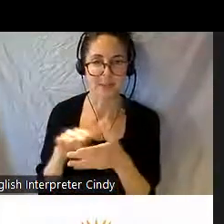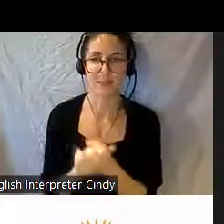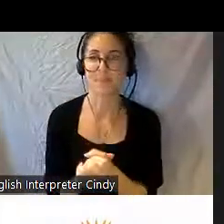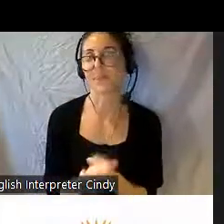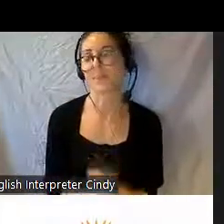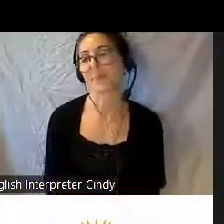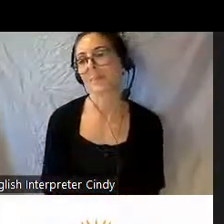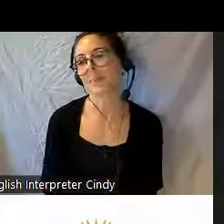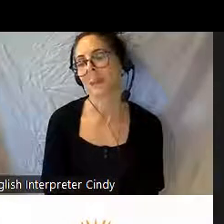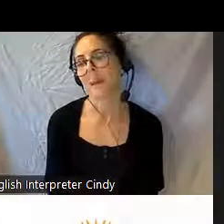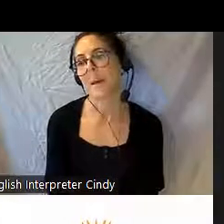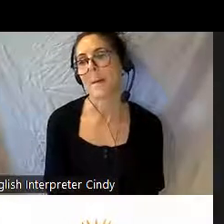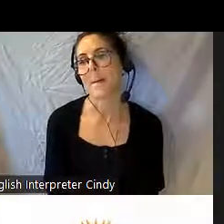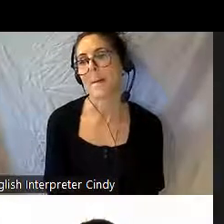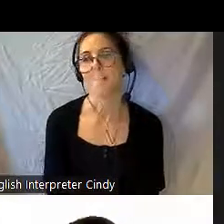quickly about